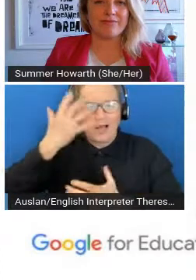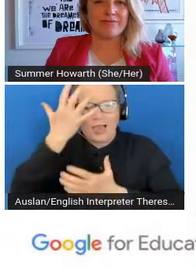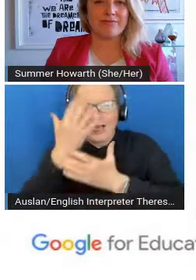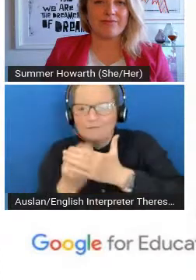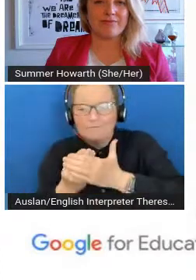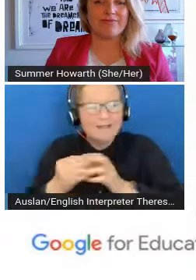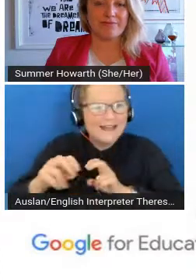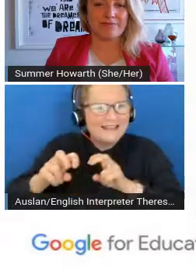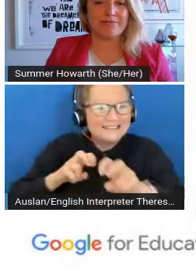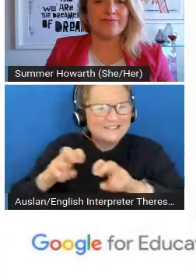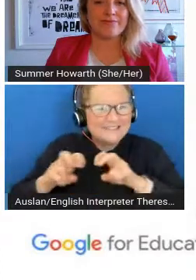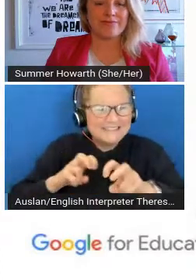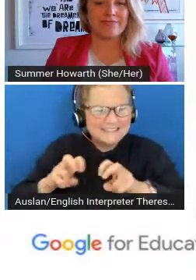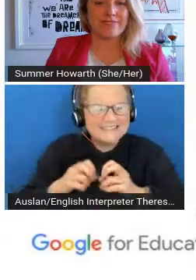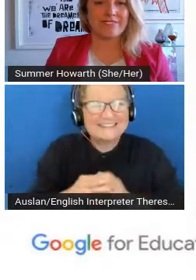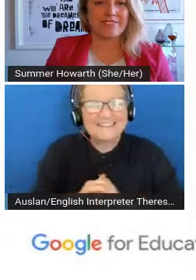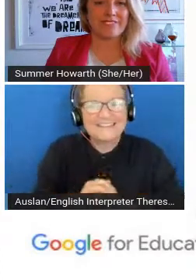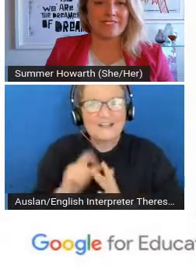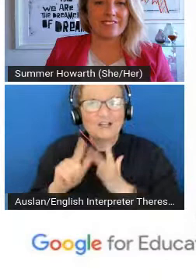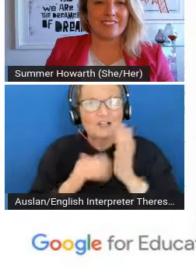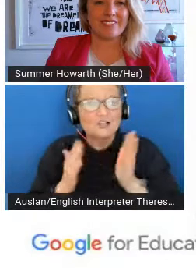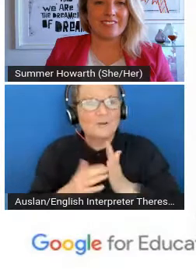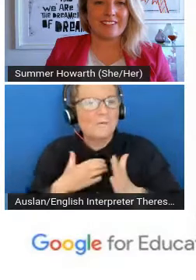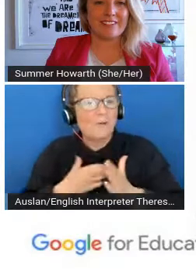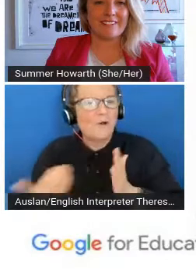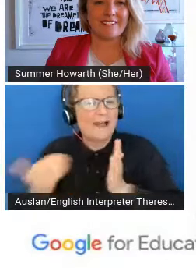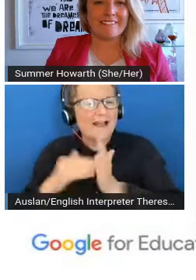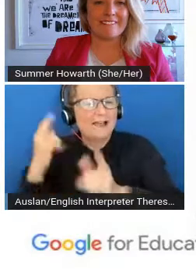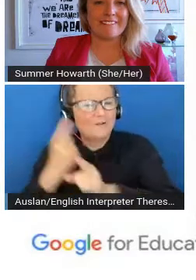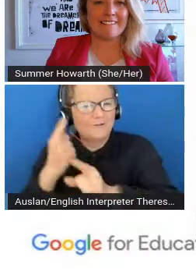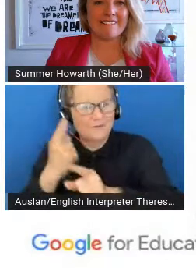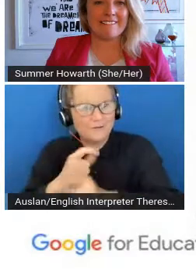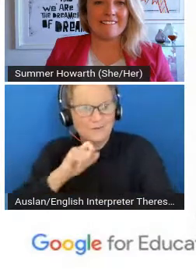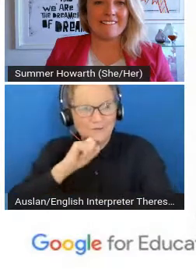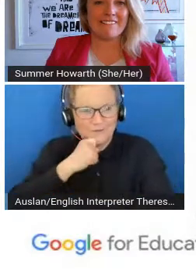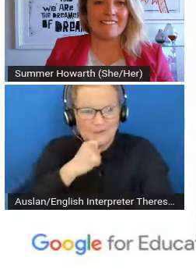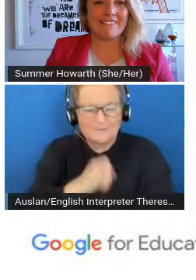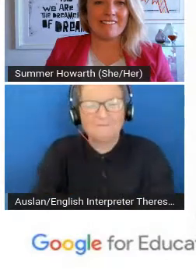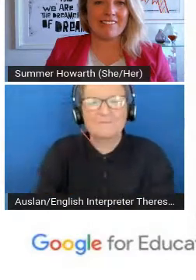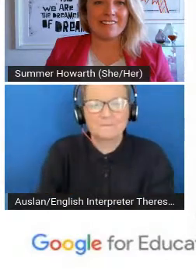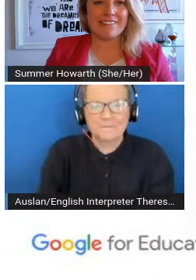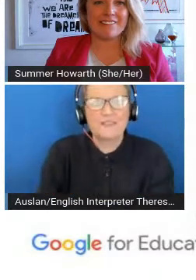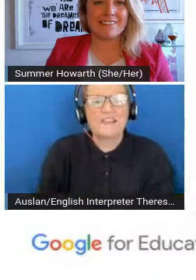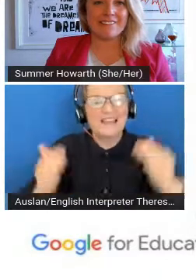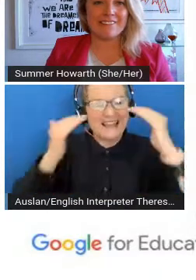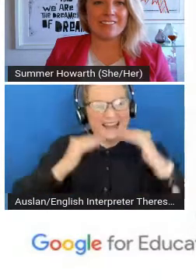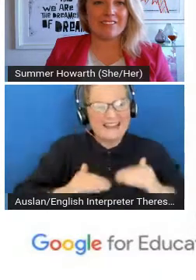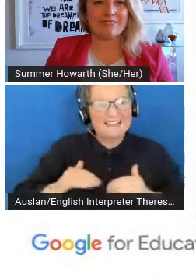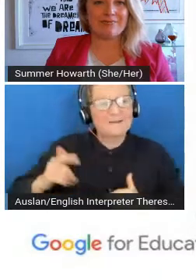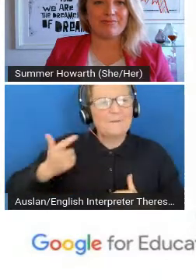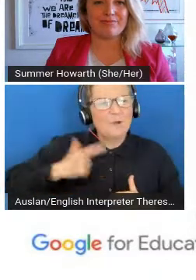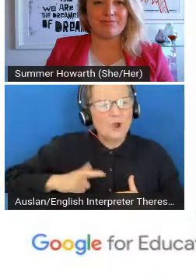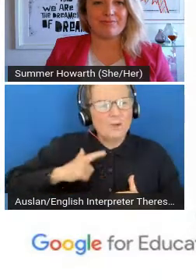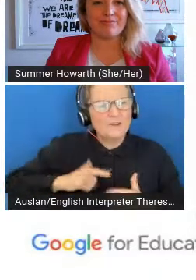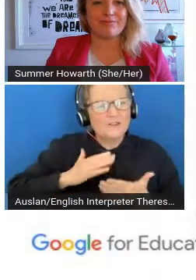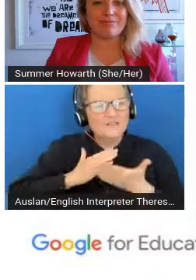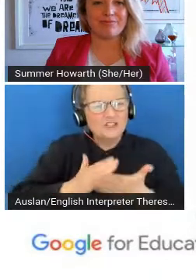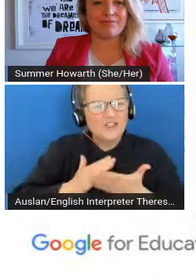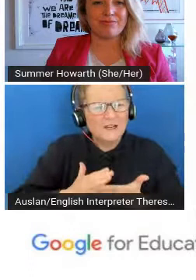little bit more as we go through. But then, okay, I'm now onto my purpose of sharing the learning outcomes. I feel